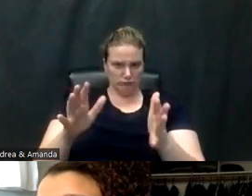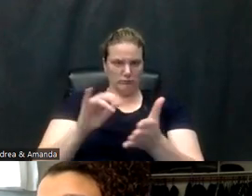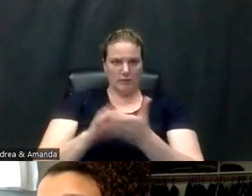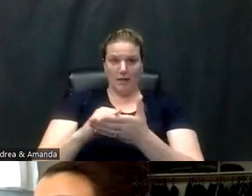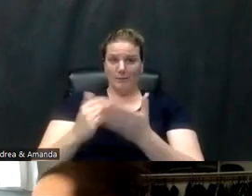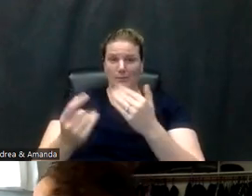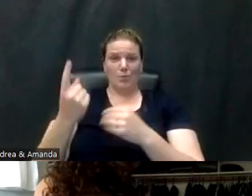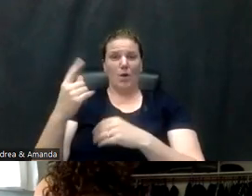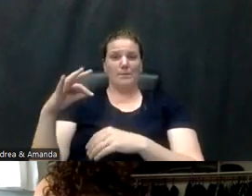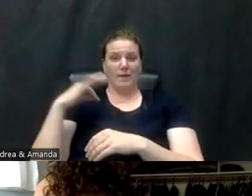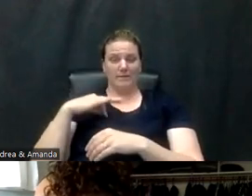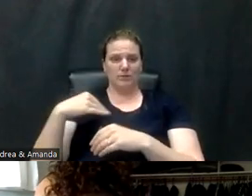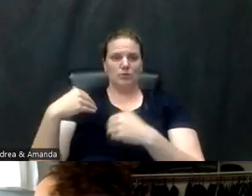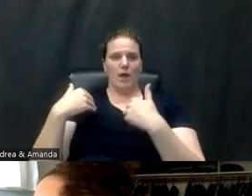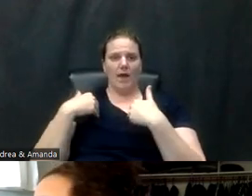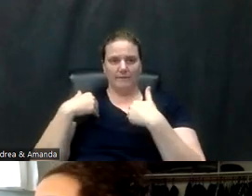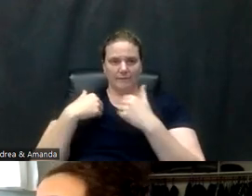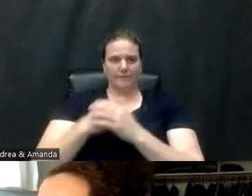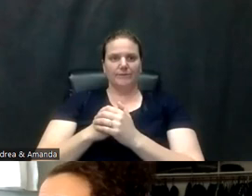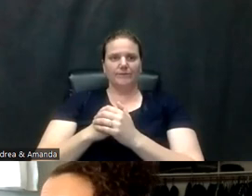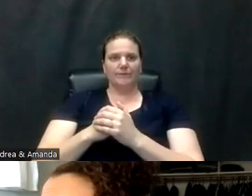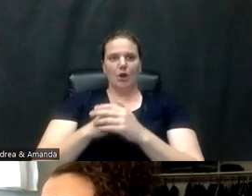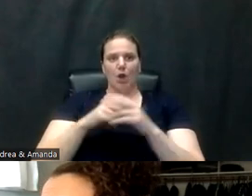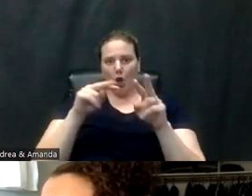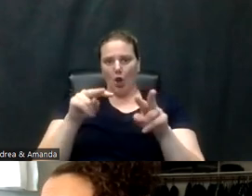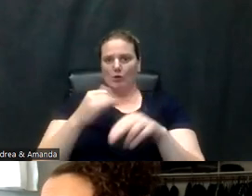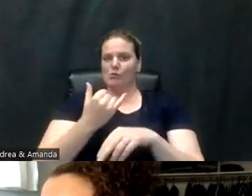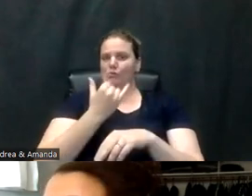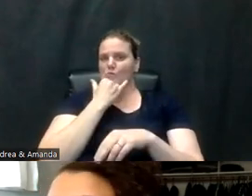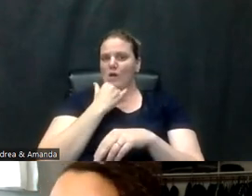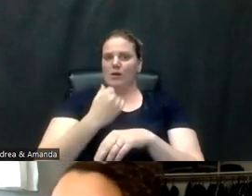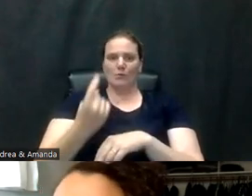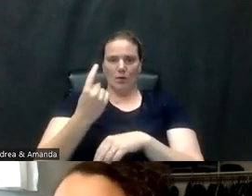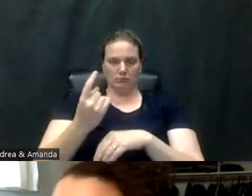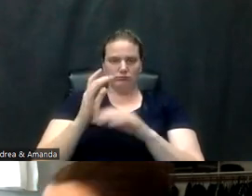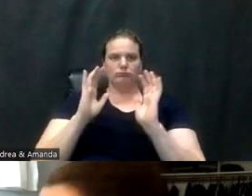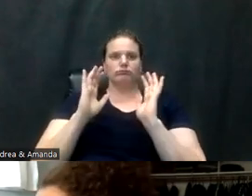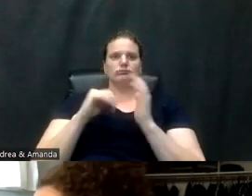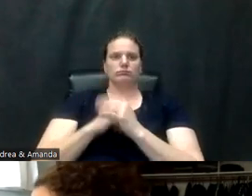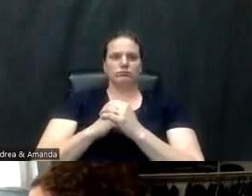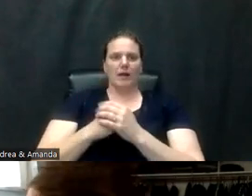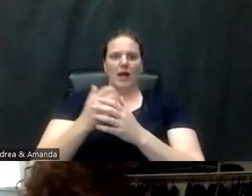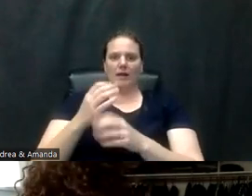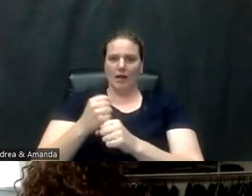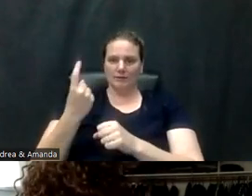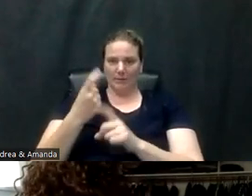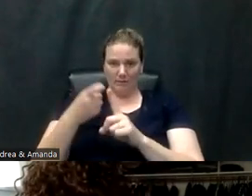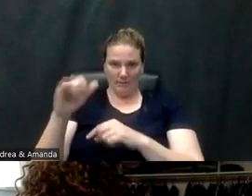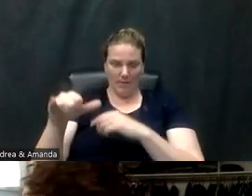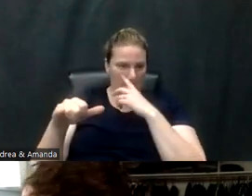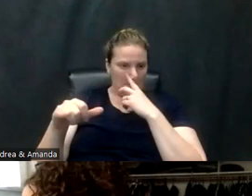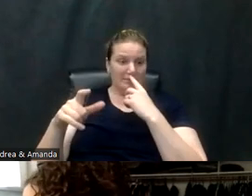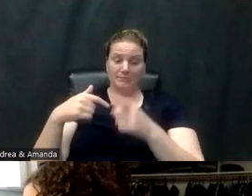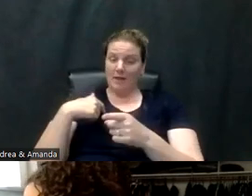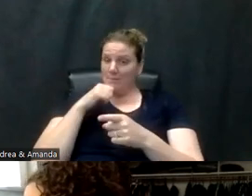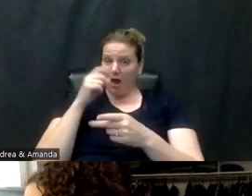one of the benefits of having looked at the wrong one. I got something out of that. I did